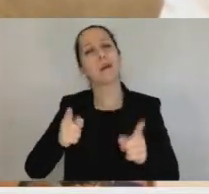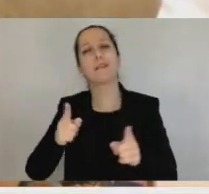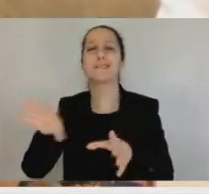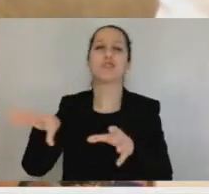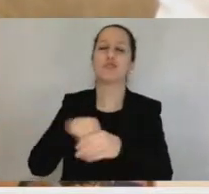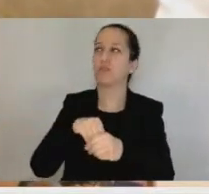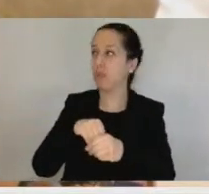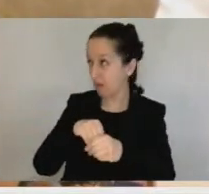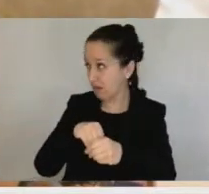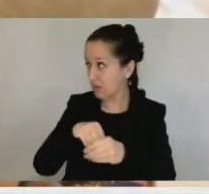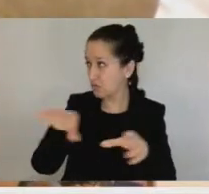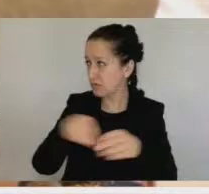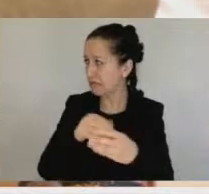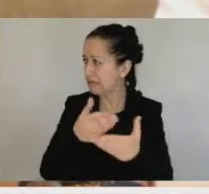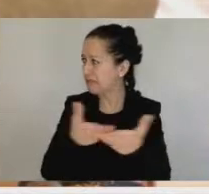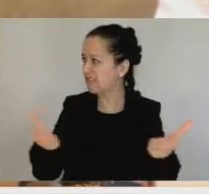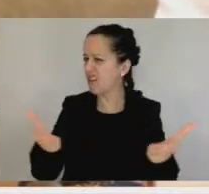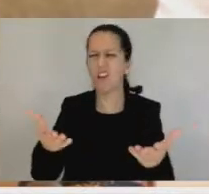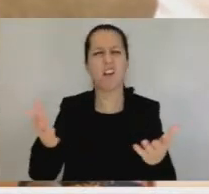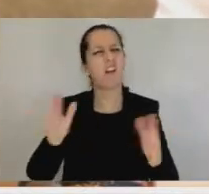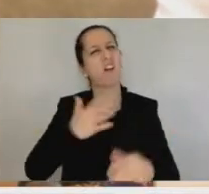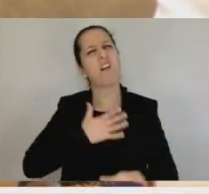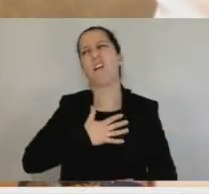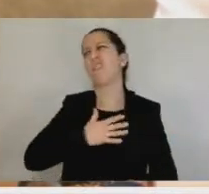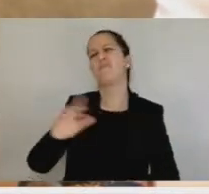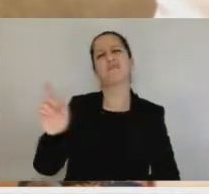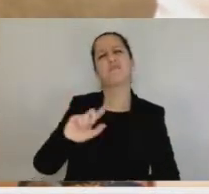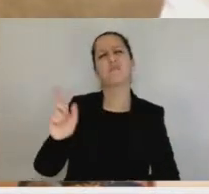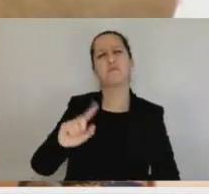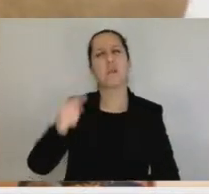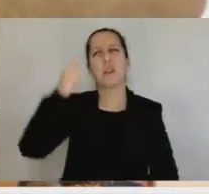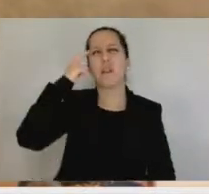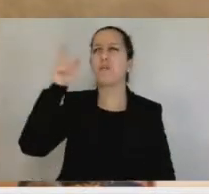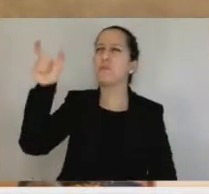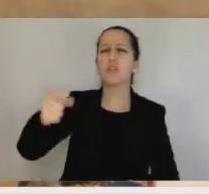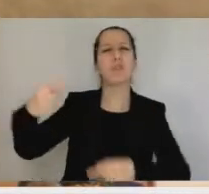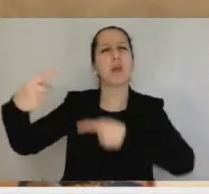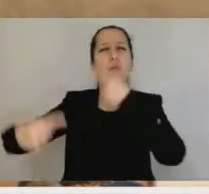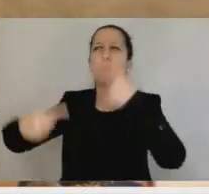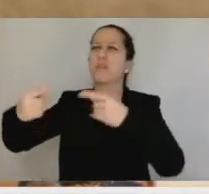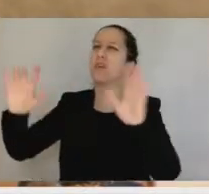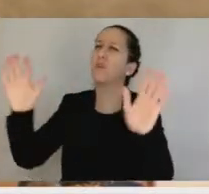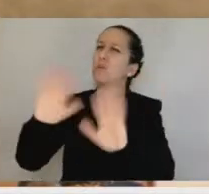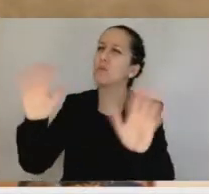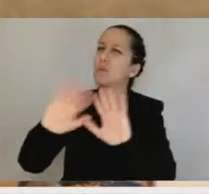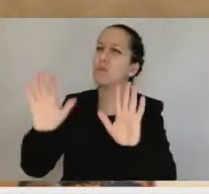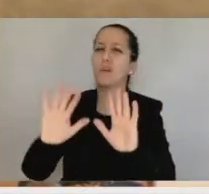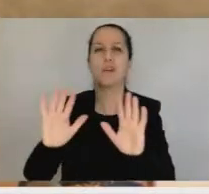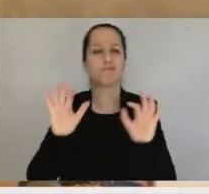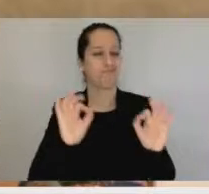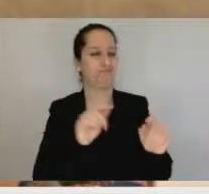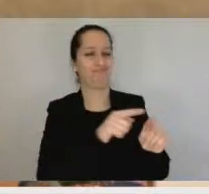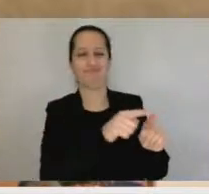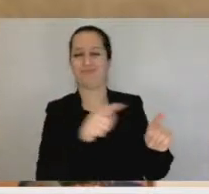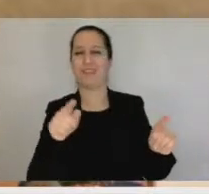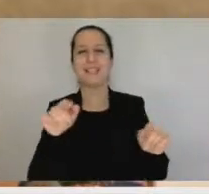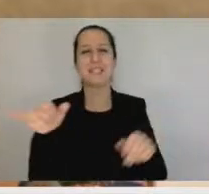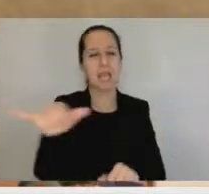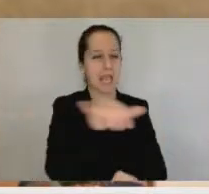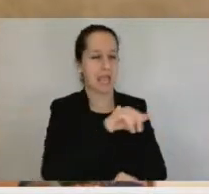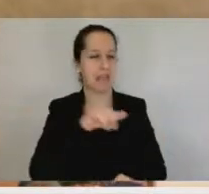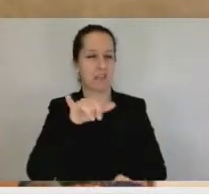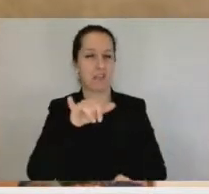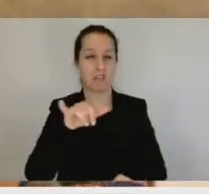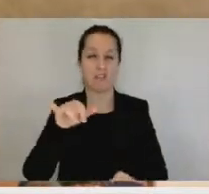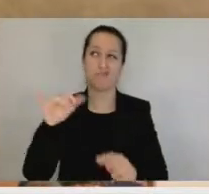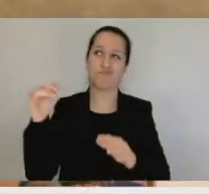teachers know that they may have when it comes to segregation, they may have a more challenging classroom to address, or